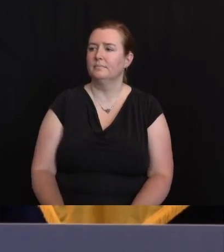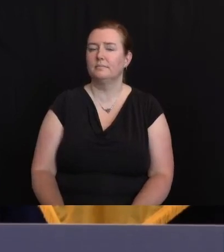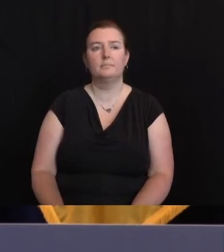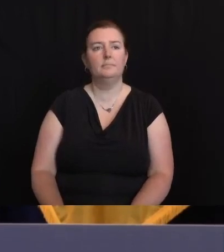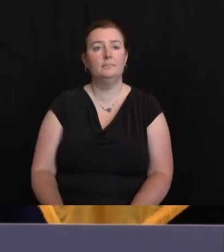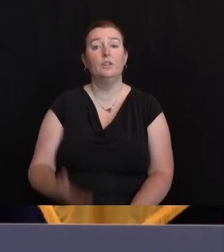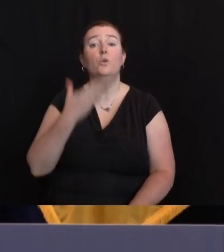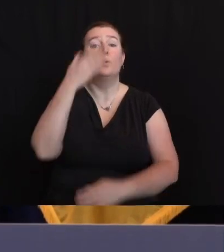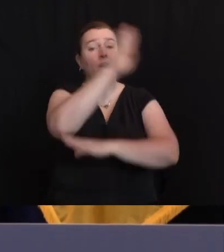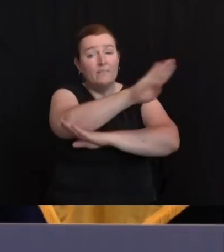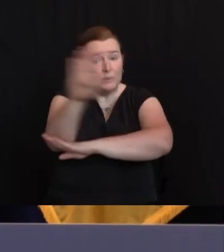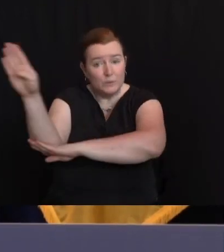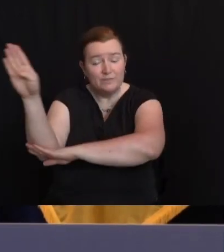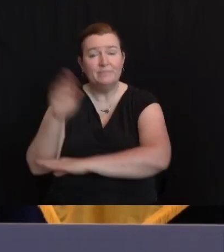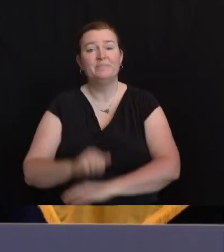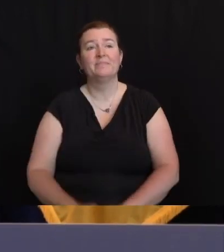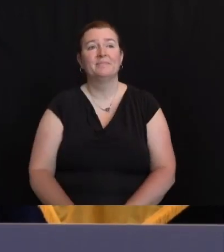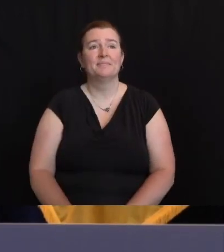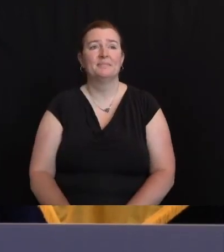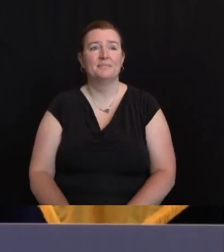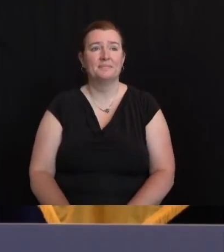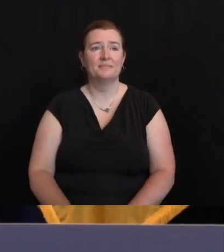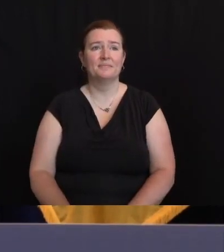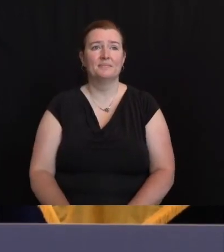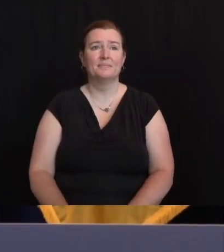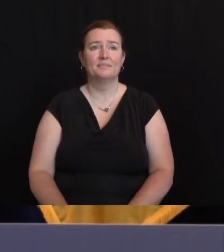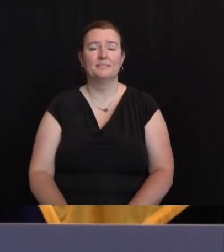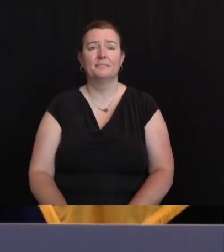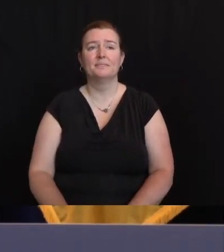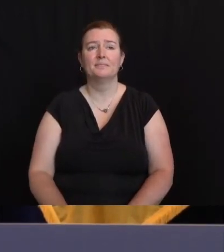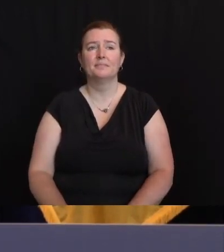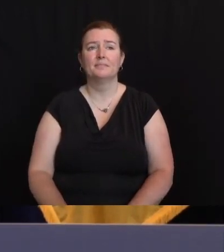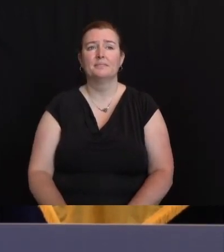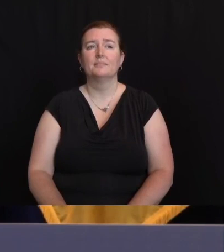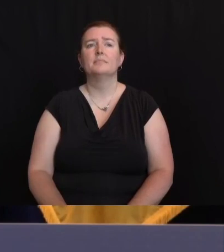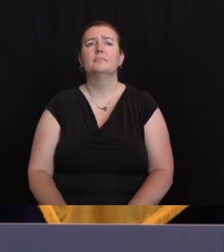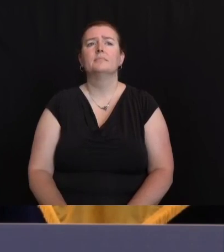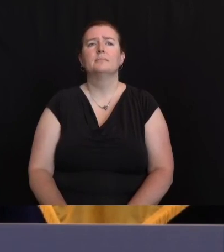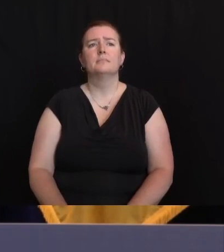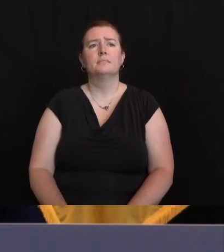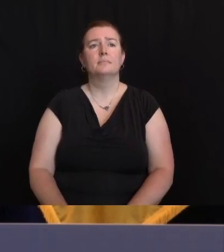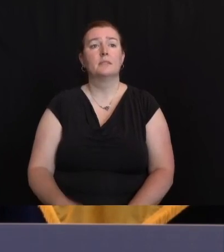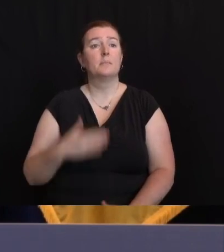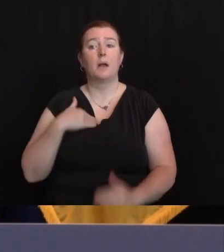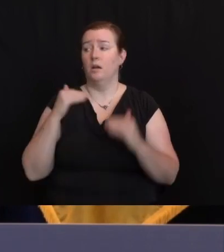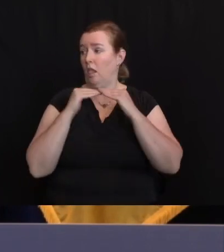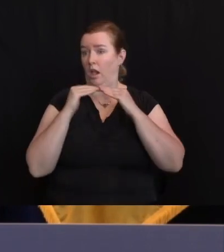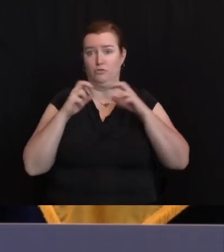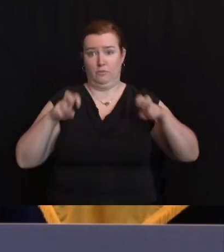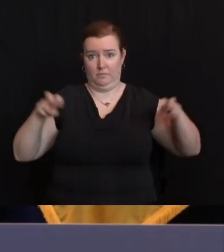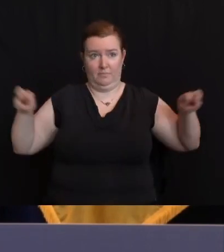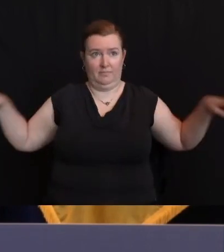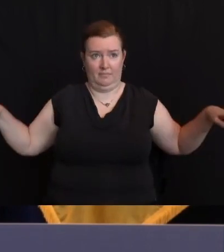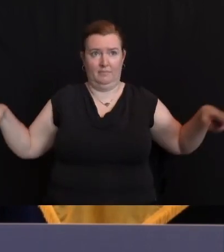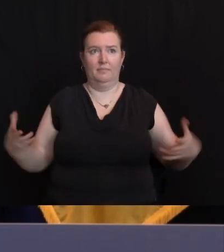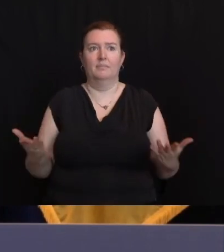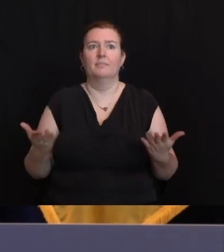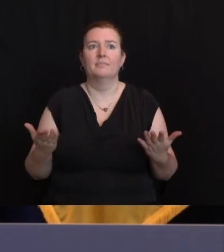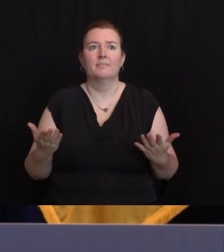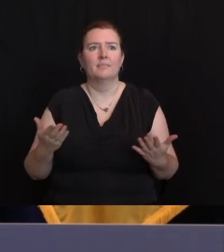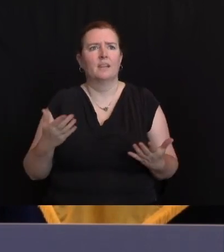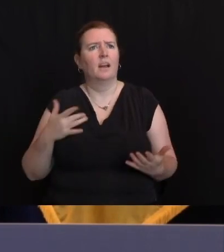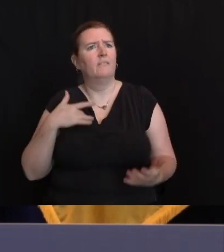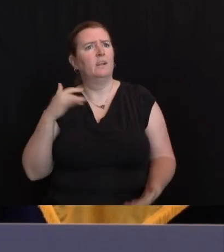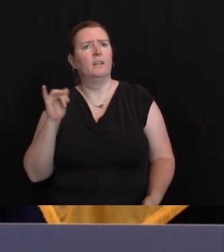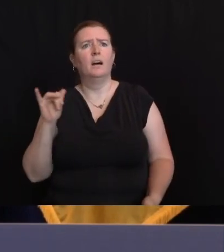Good afternoon. In particular, for my colleagues up here, I feel like I am caught in Shakespeare's comedy Twelfth Night, and I